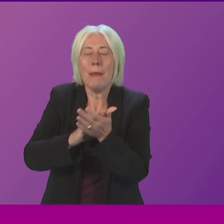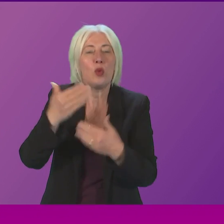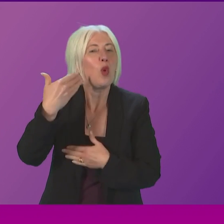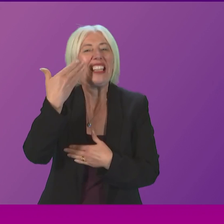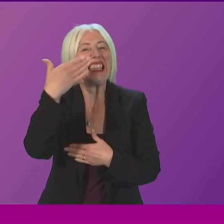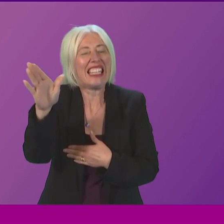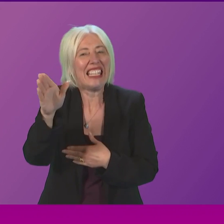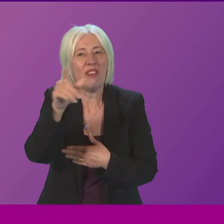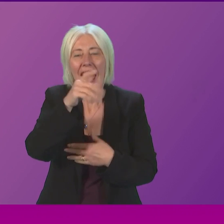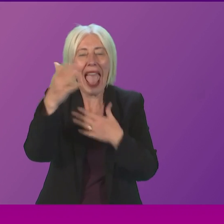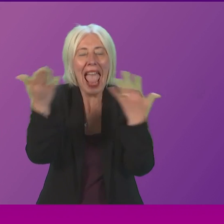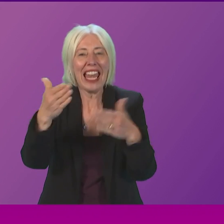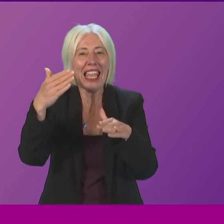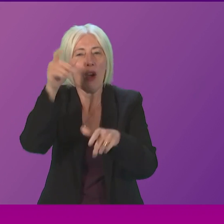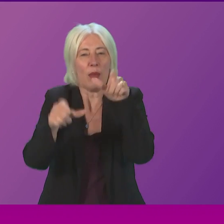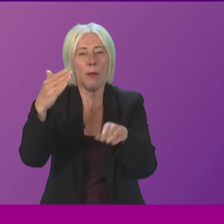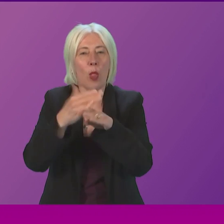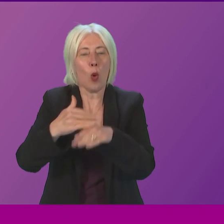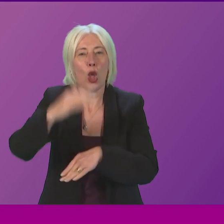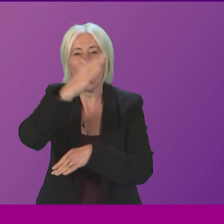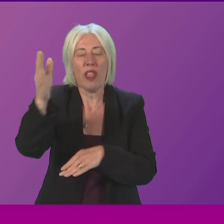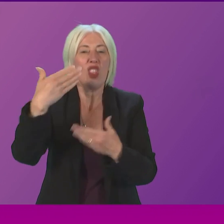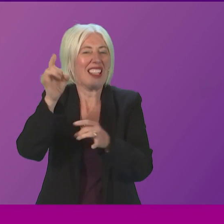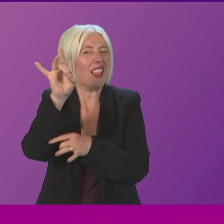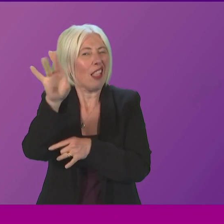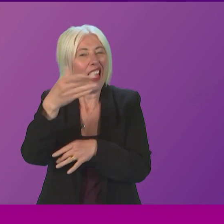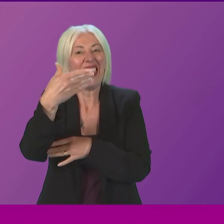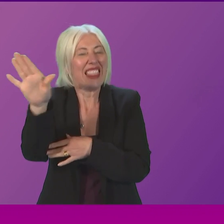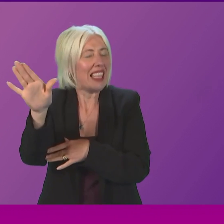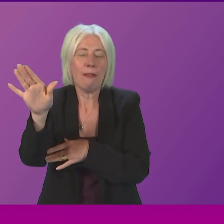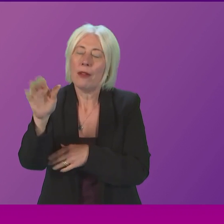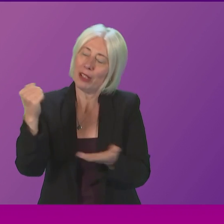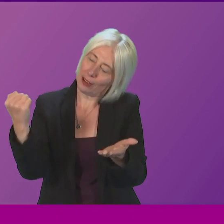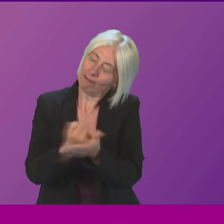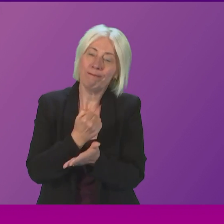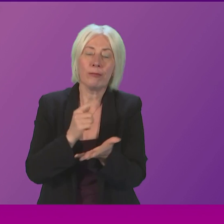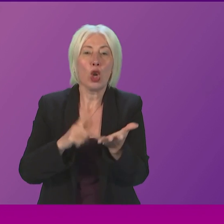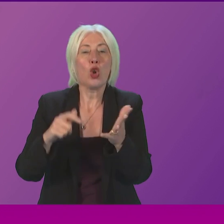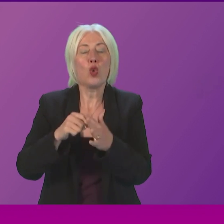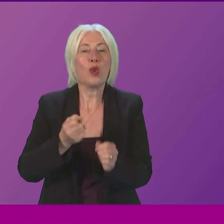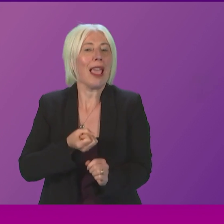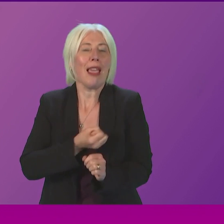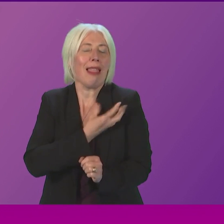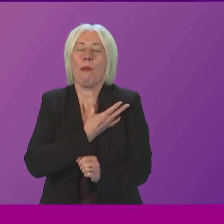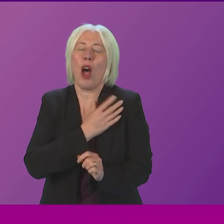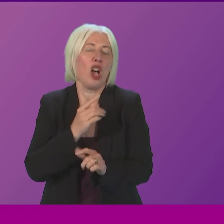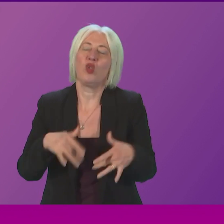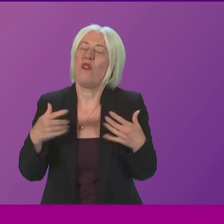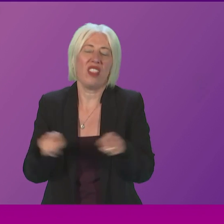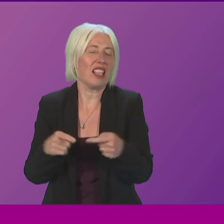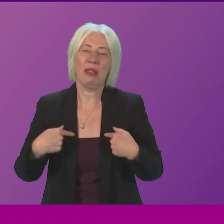a single worker on the North East in the scrap heap. It's a shame that UK Labour don't feel the same way, Presiding Officer. Question